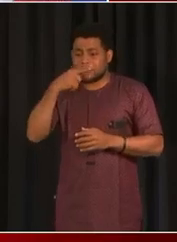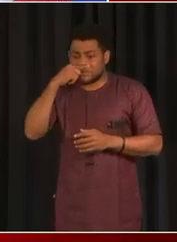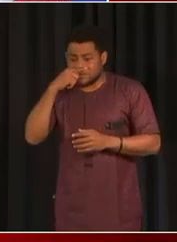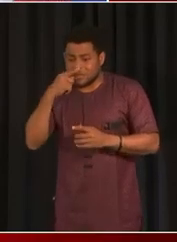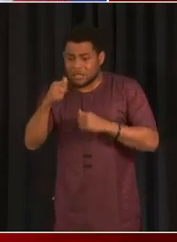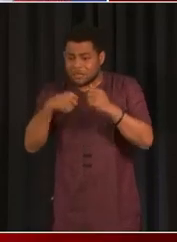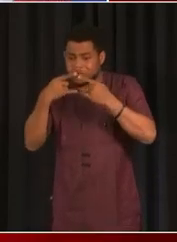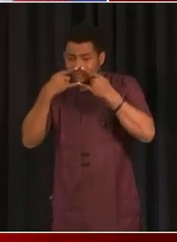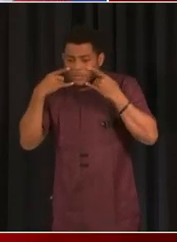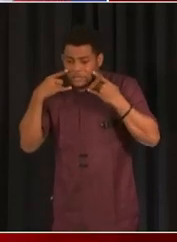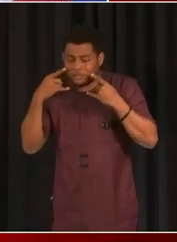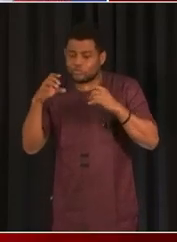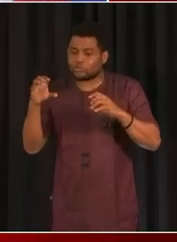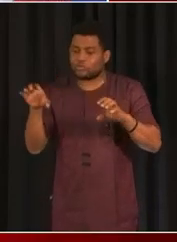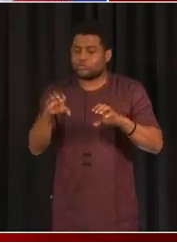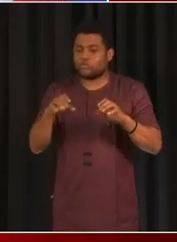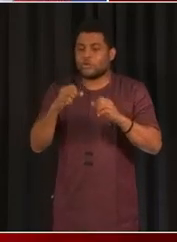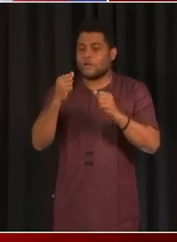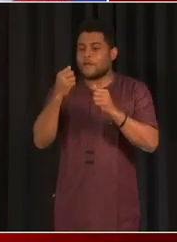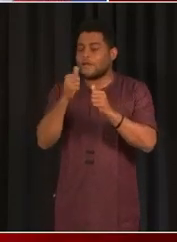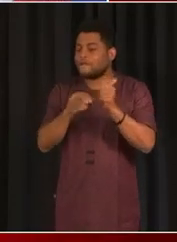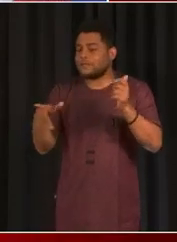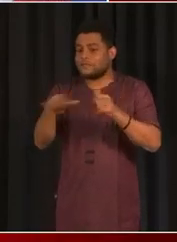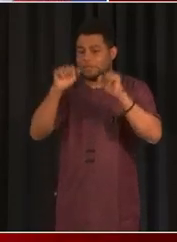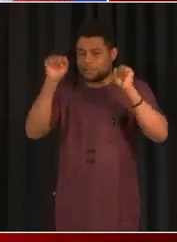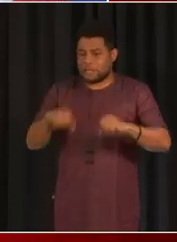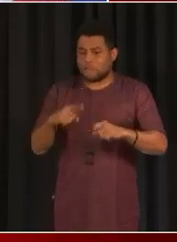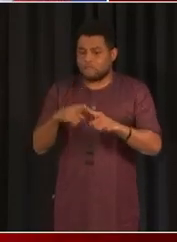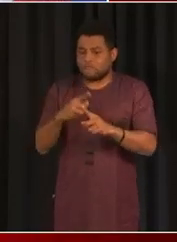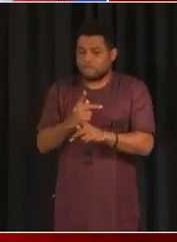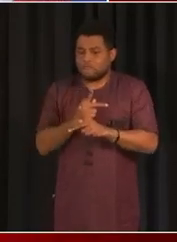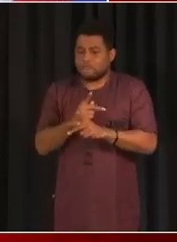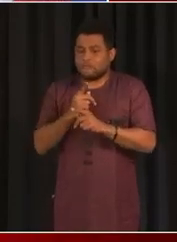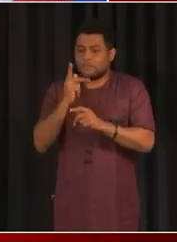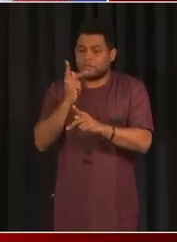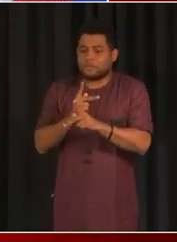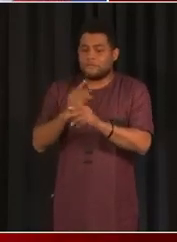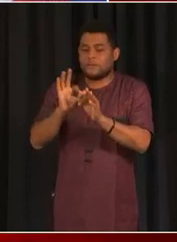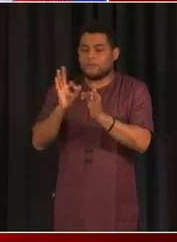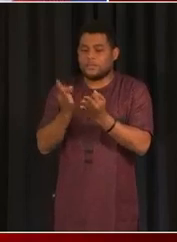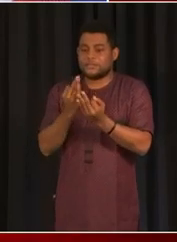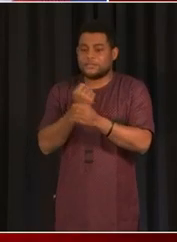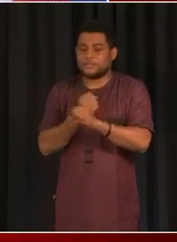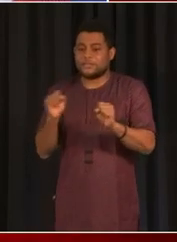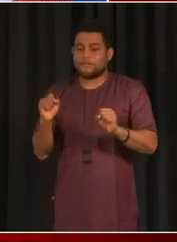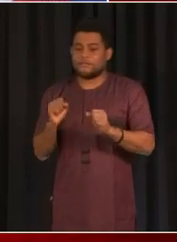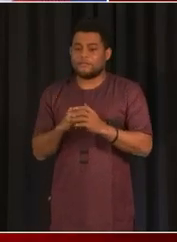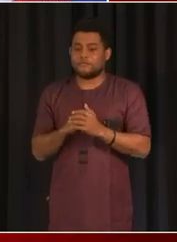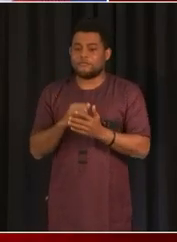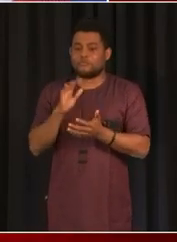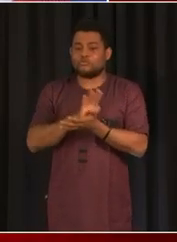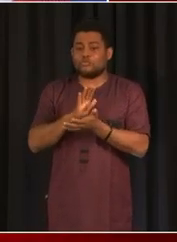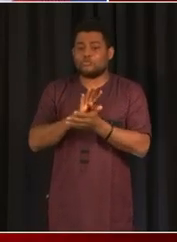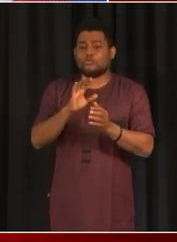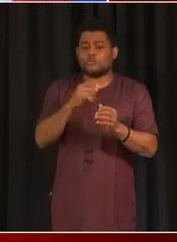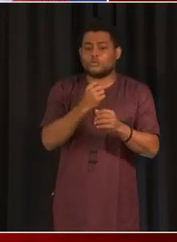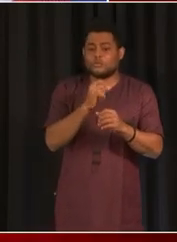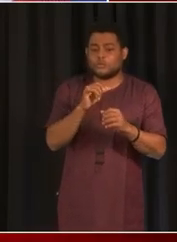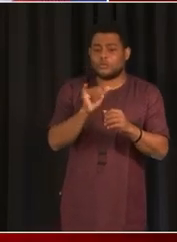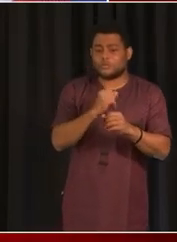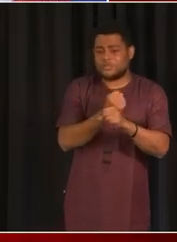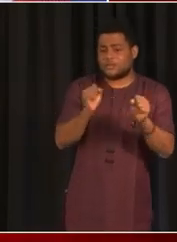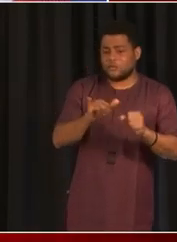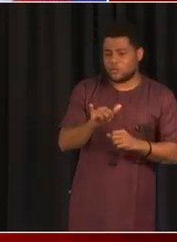everything that they can do to keep their family, their school family safe, so that we can have uninterrupted